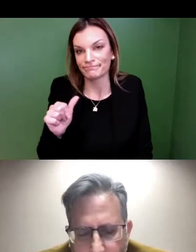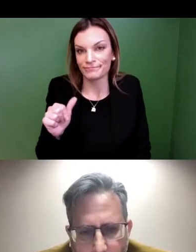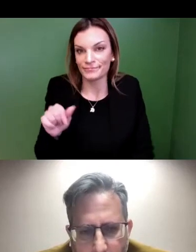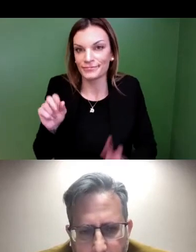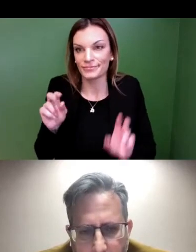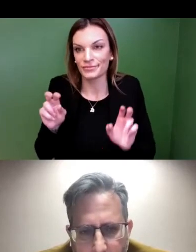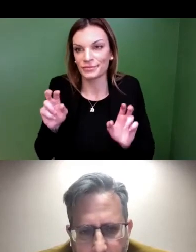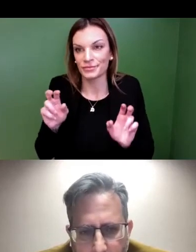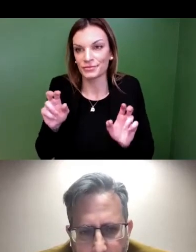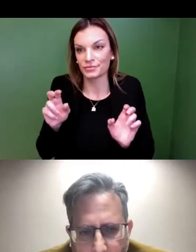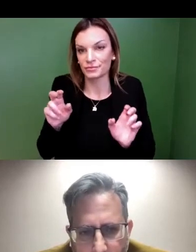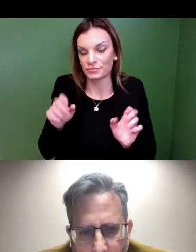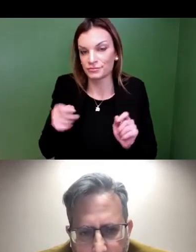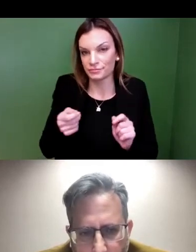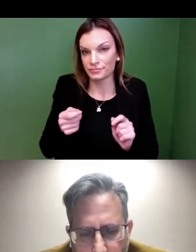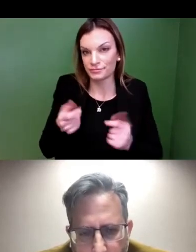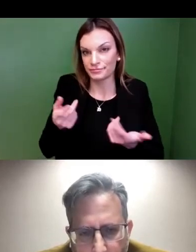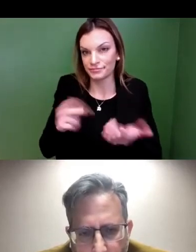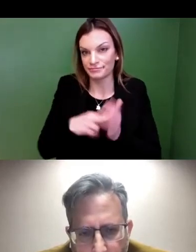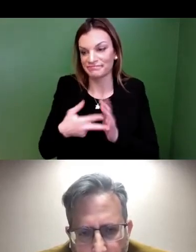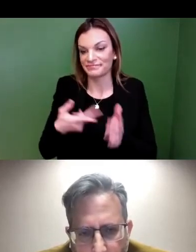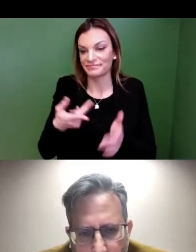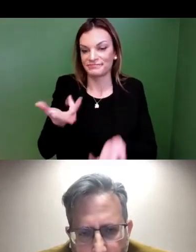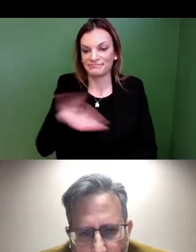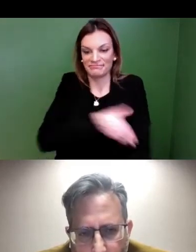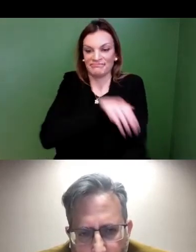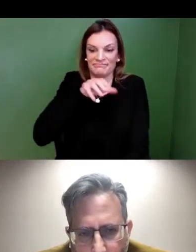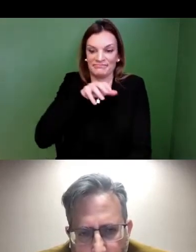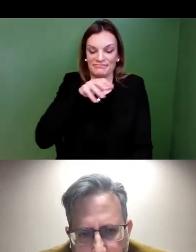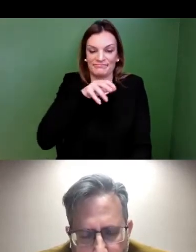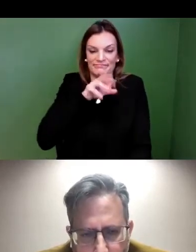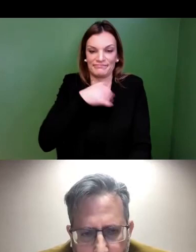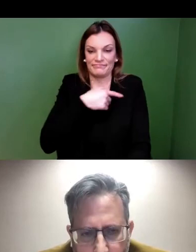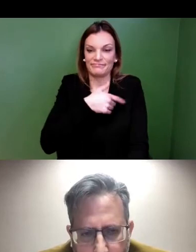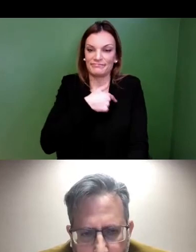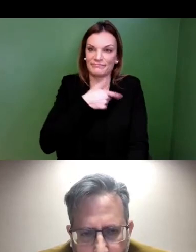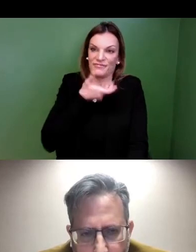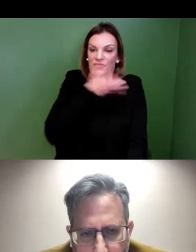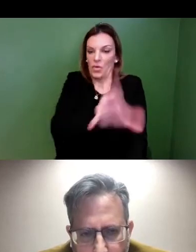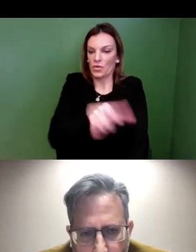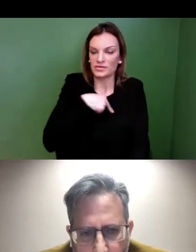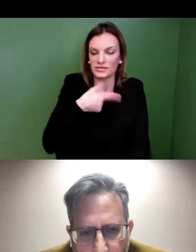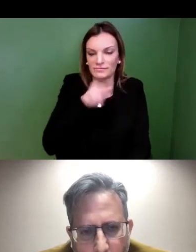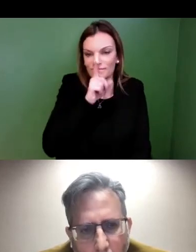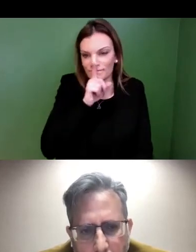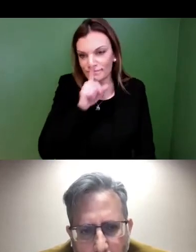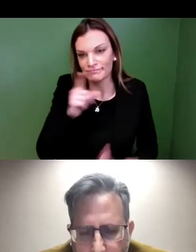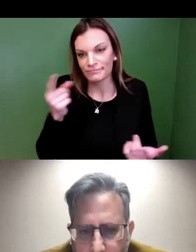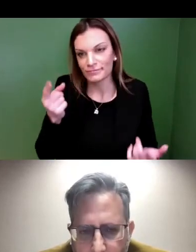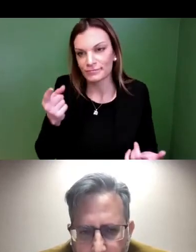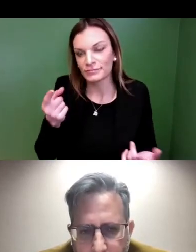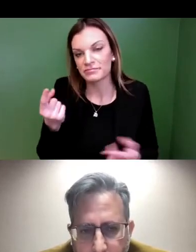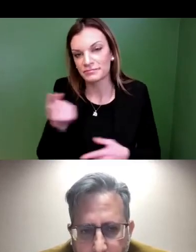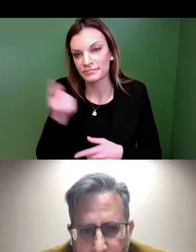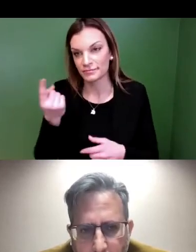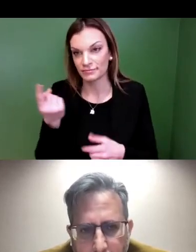not asking for anybody to come to us where we would expect them to do something maybe a little more stressful